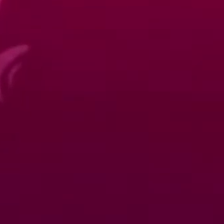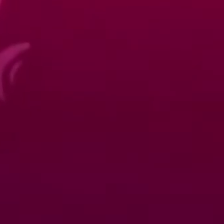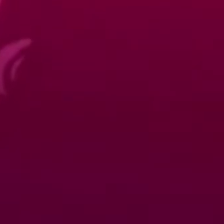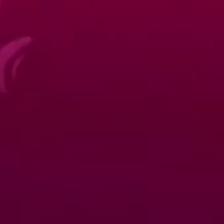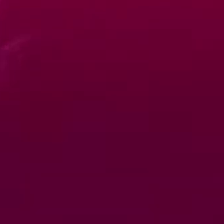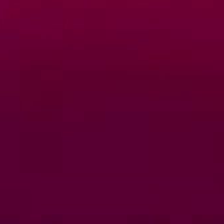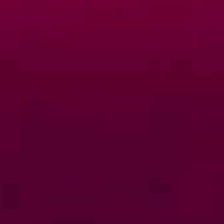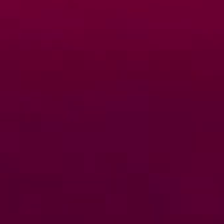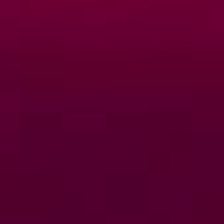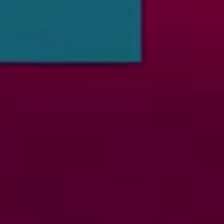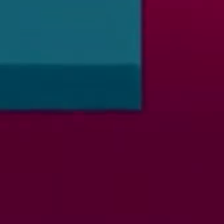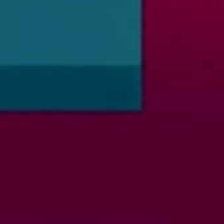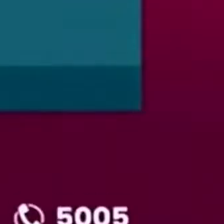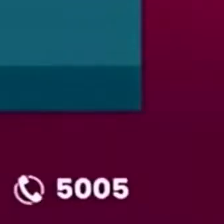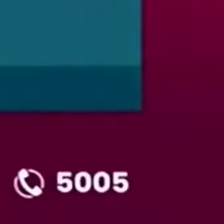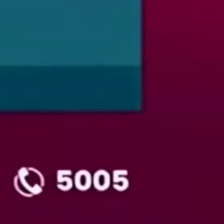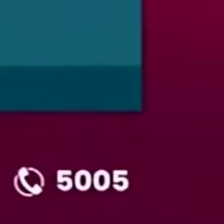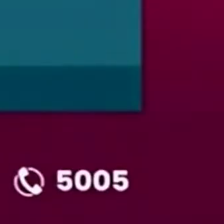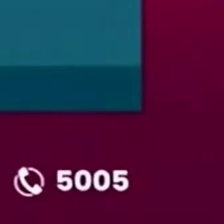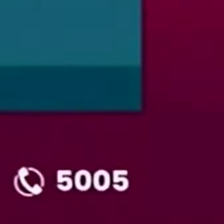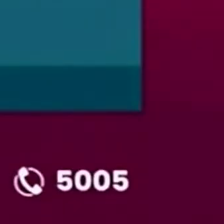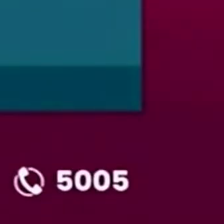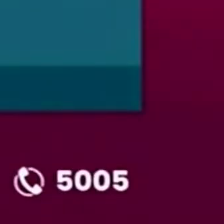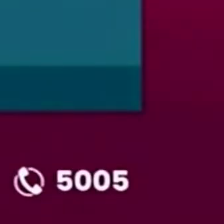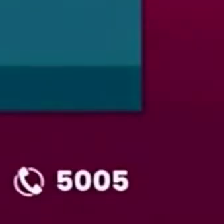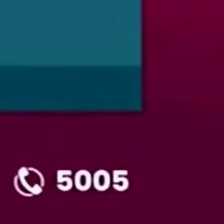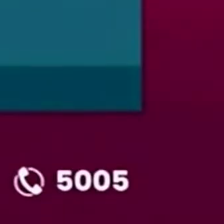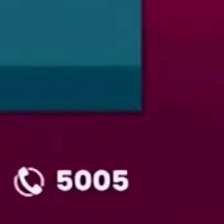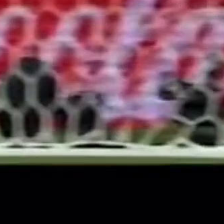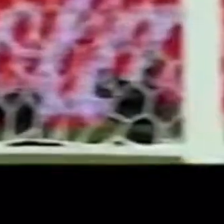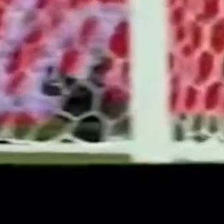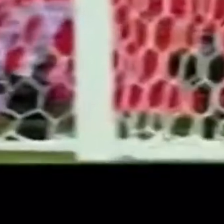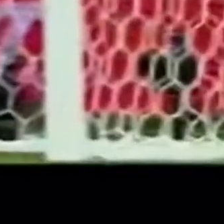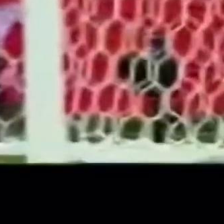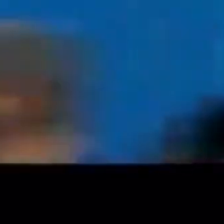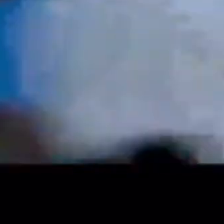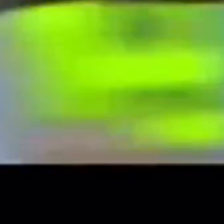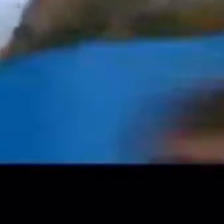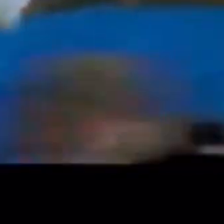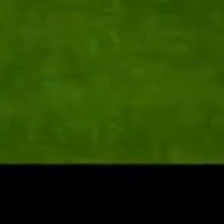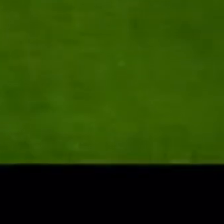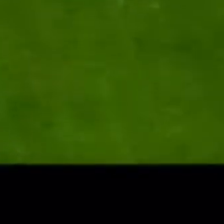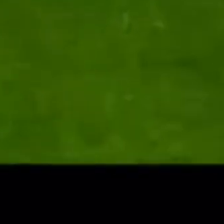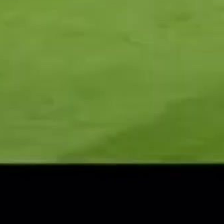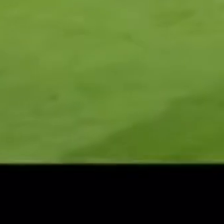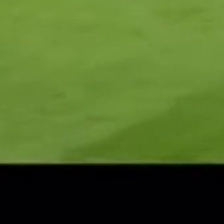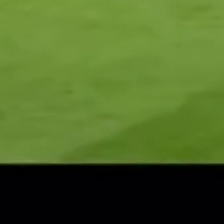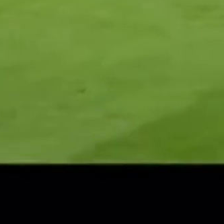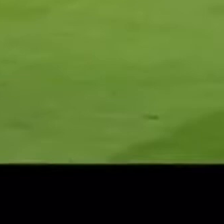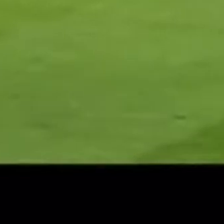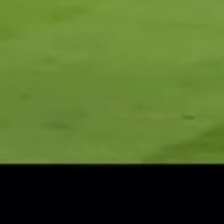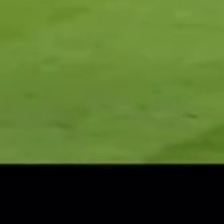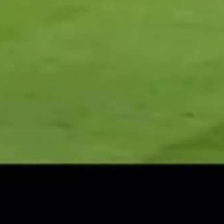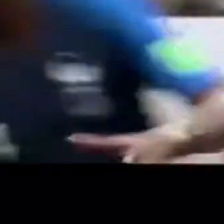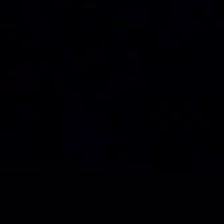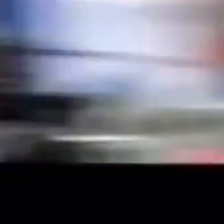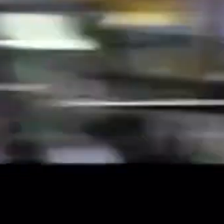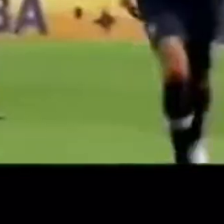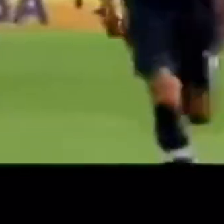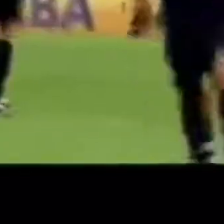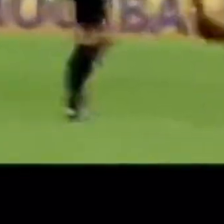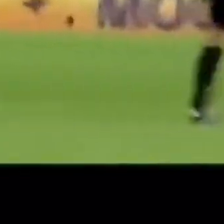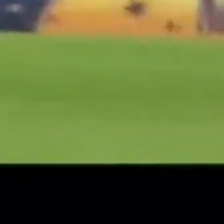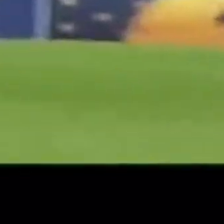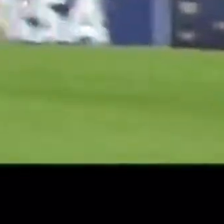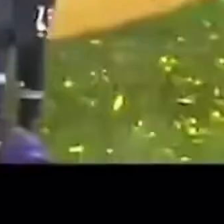Get a GoTV decoder for only 349 kwacha and catch all the 64 games of extravagant football live on GoTV